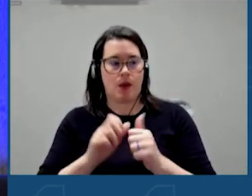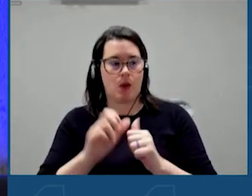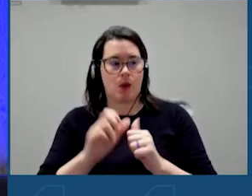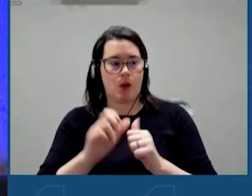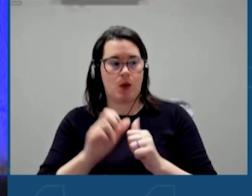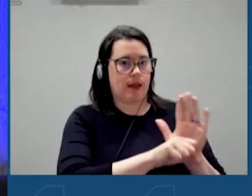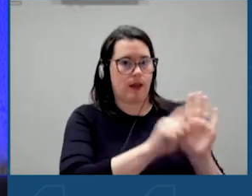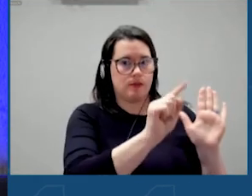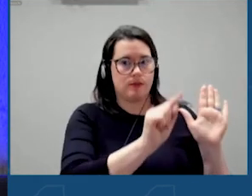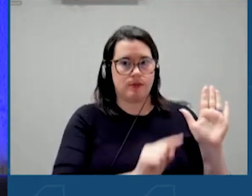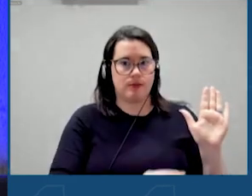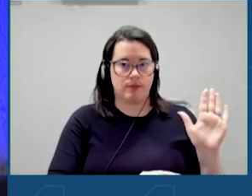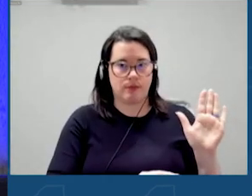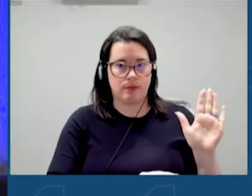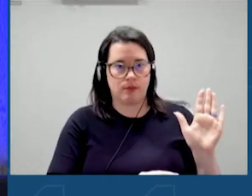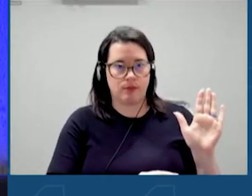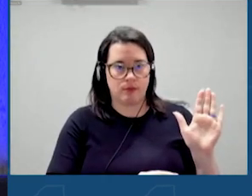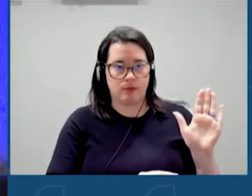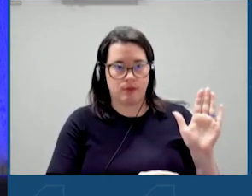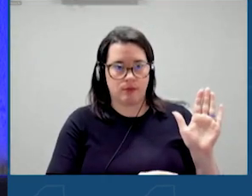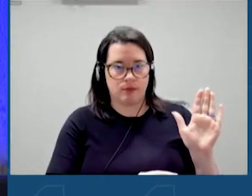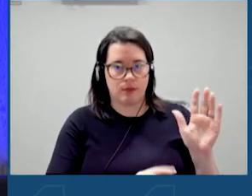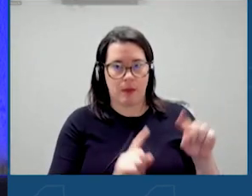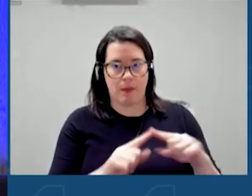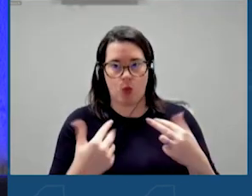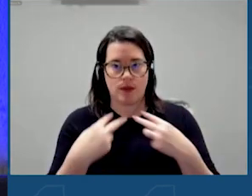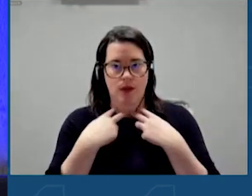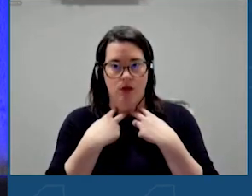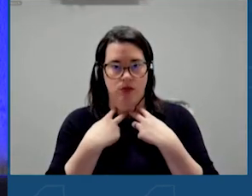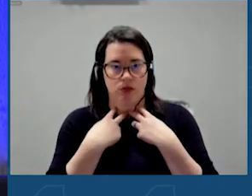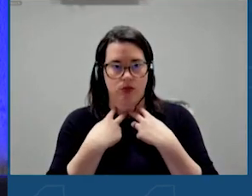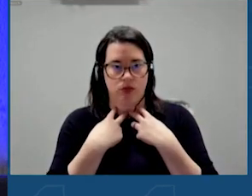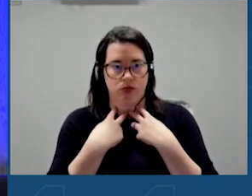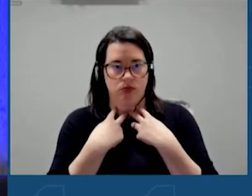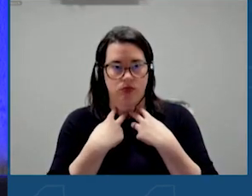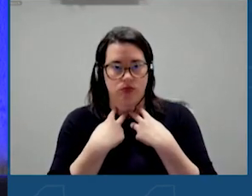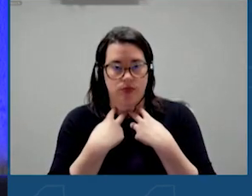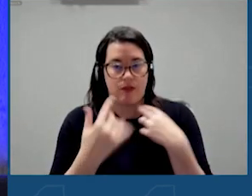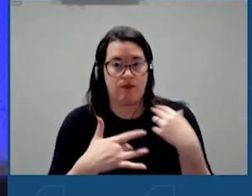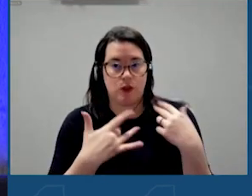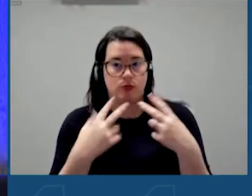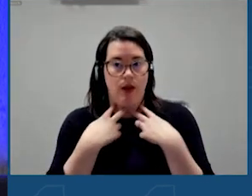states, literally with our hands tied behind our backs. That's what it feels like.